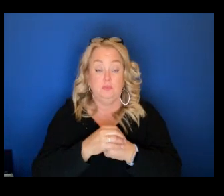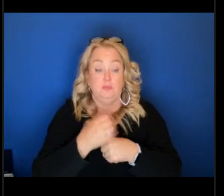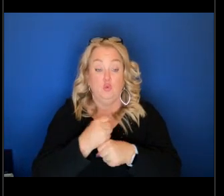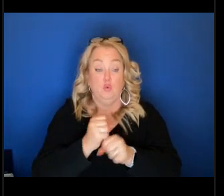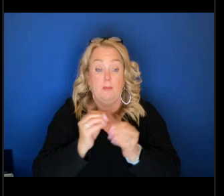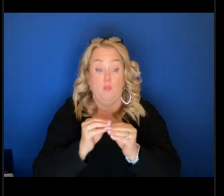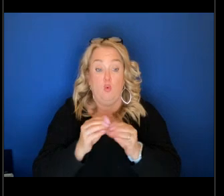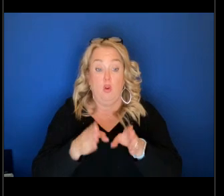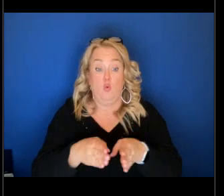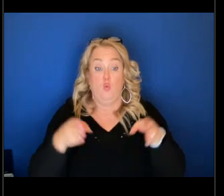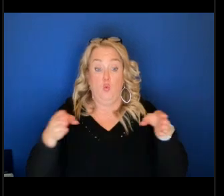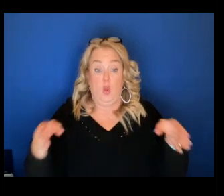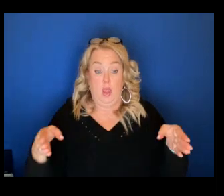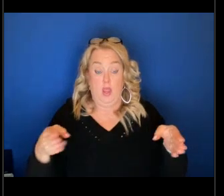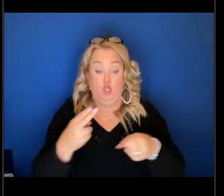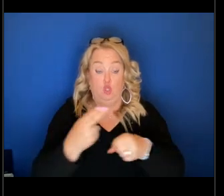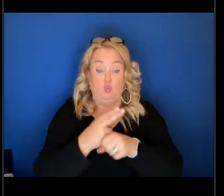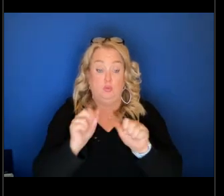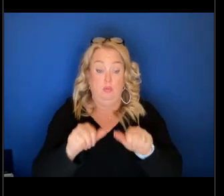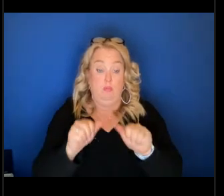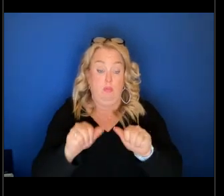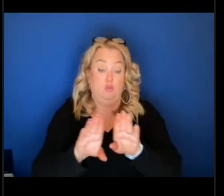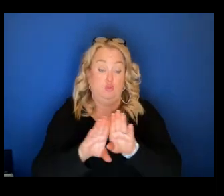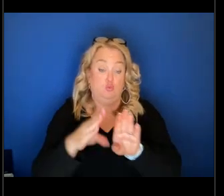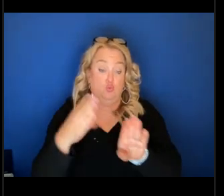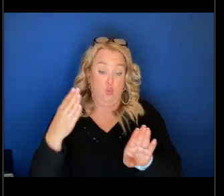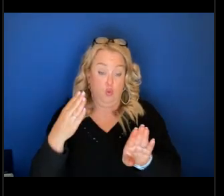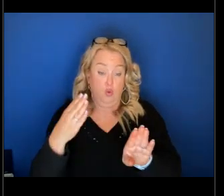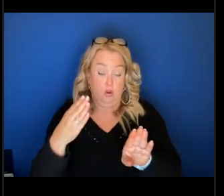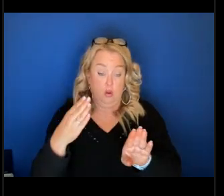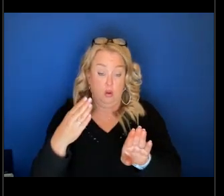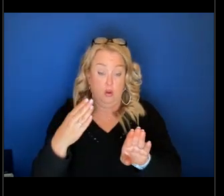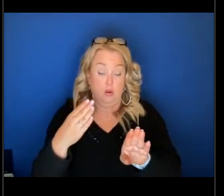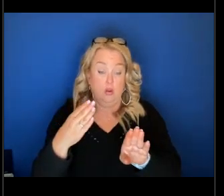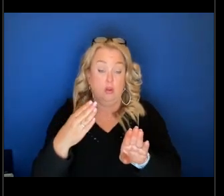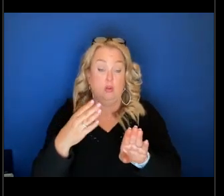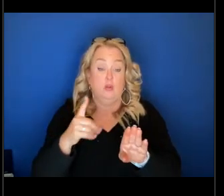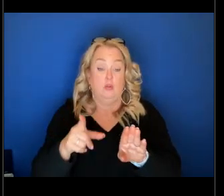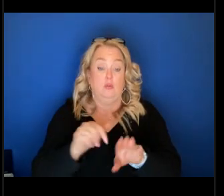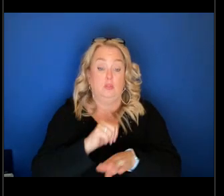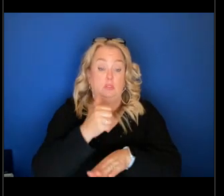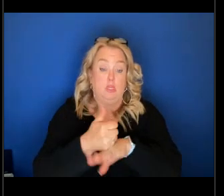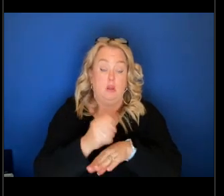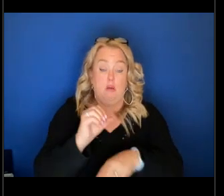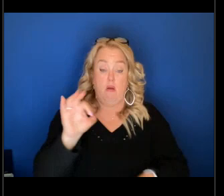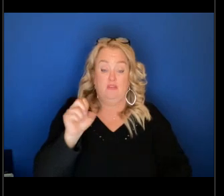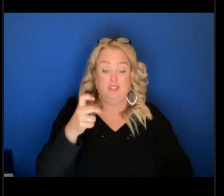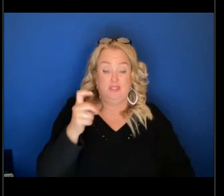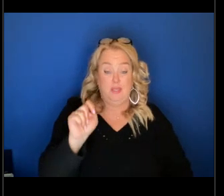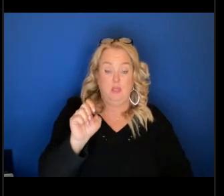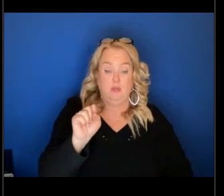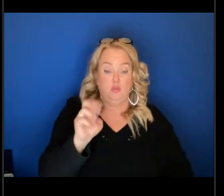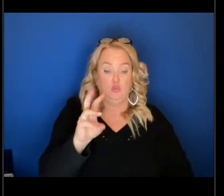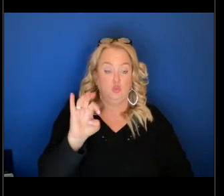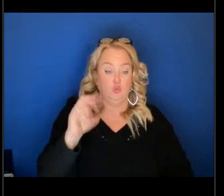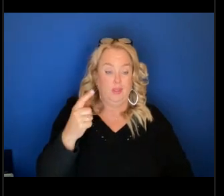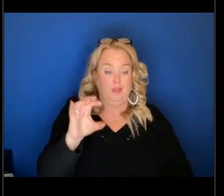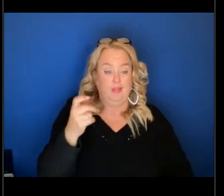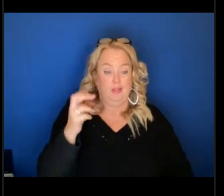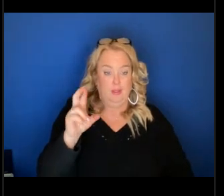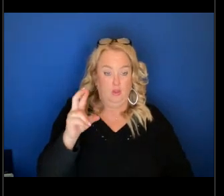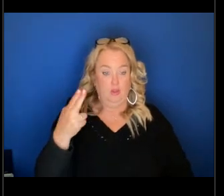To create a wider and more usable doorway, install offset or swing clear